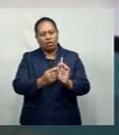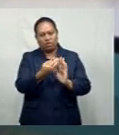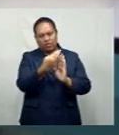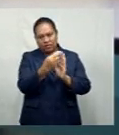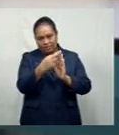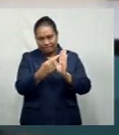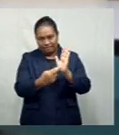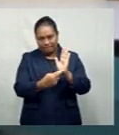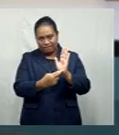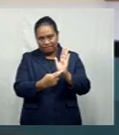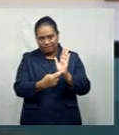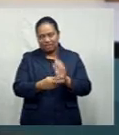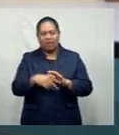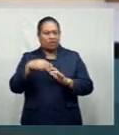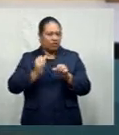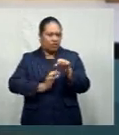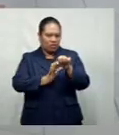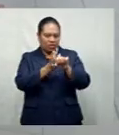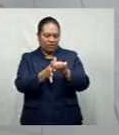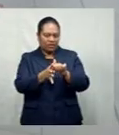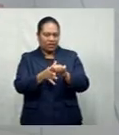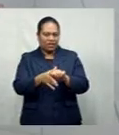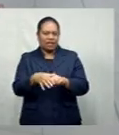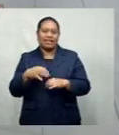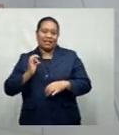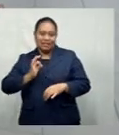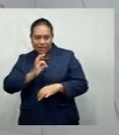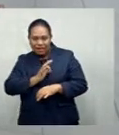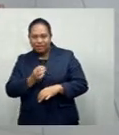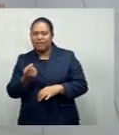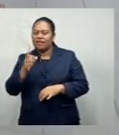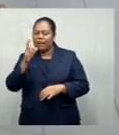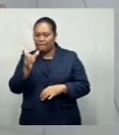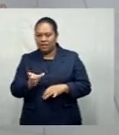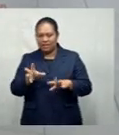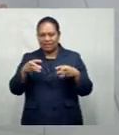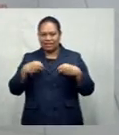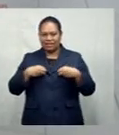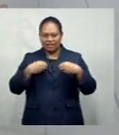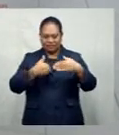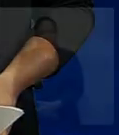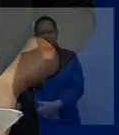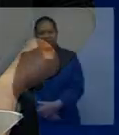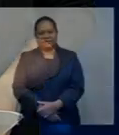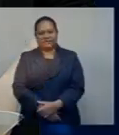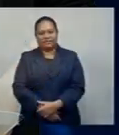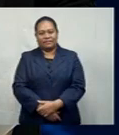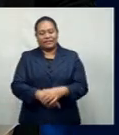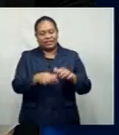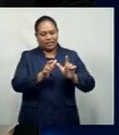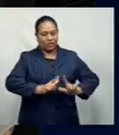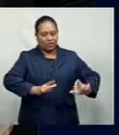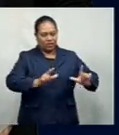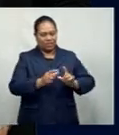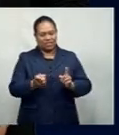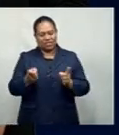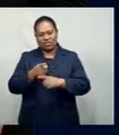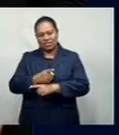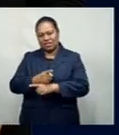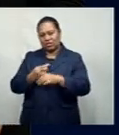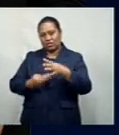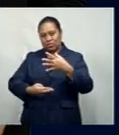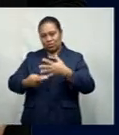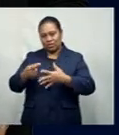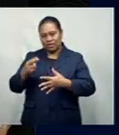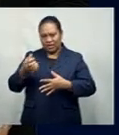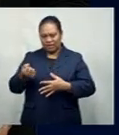followed by both the staff and the receiver. Josiah Nanunga, FBC News. Here are the local exchange rates as set early